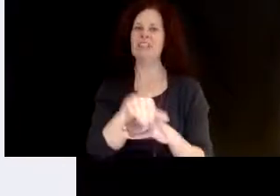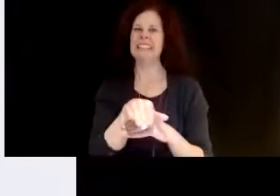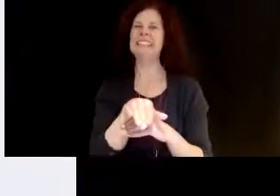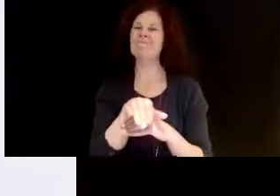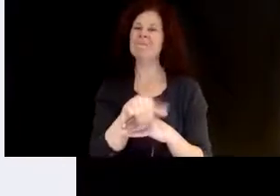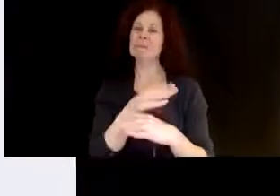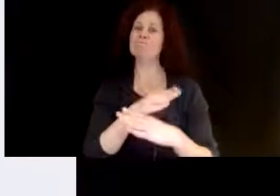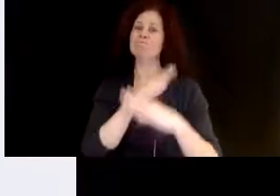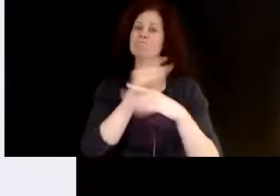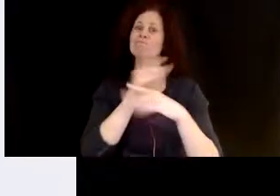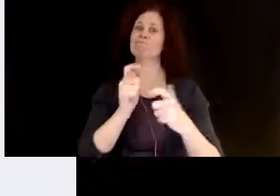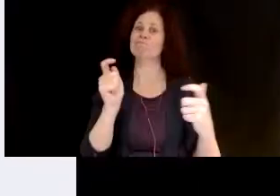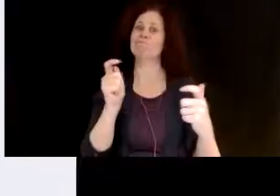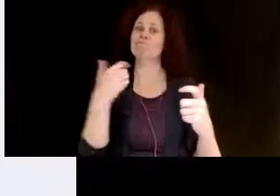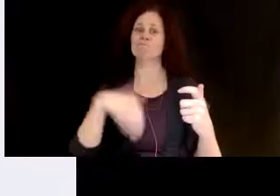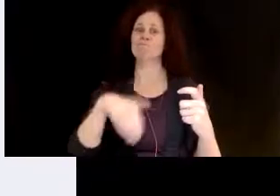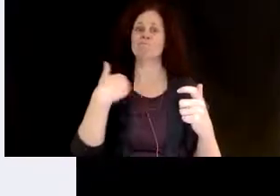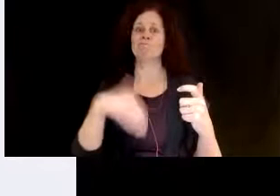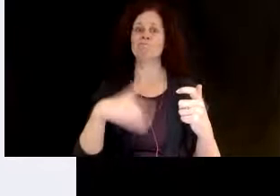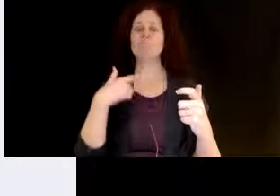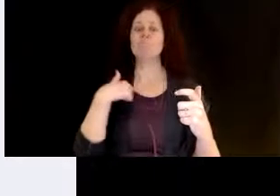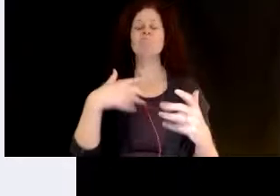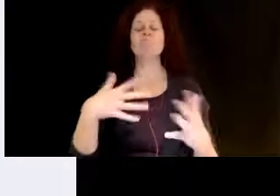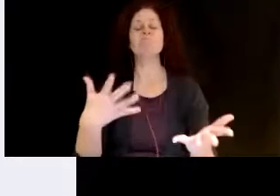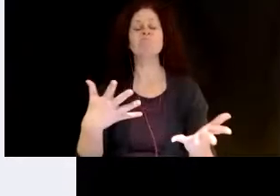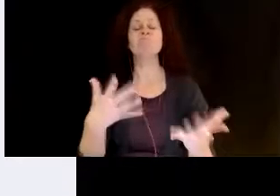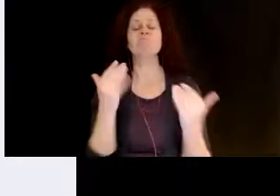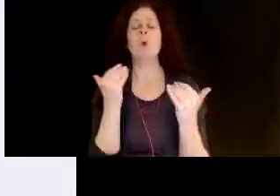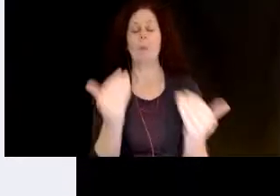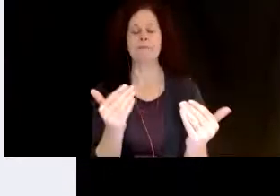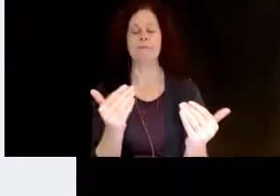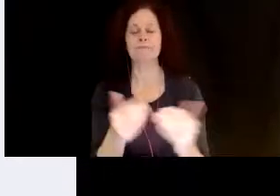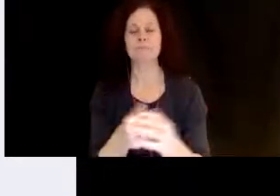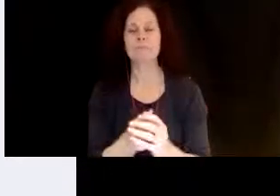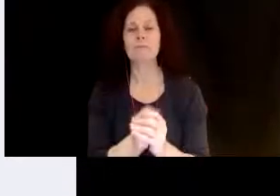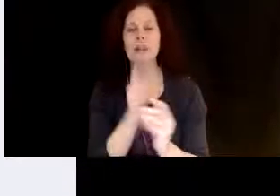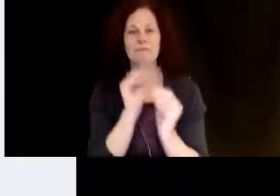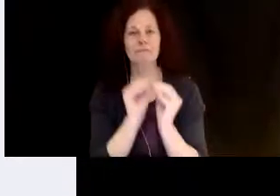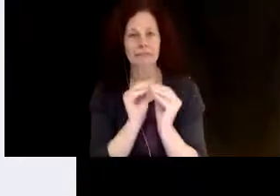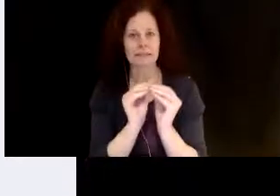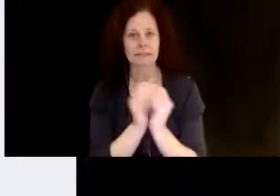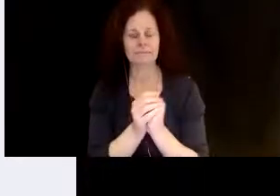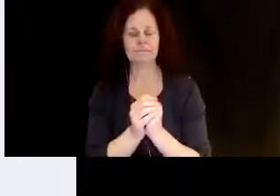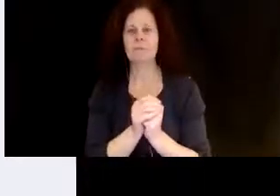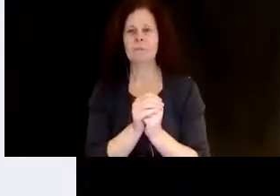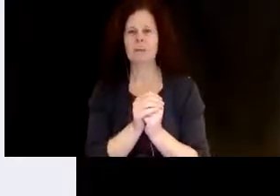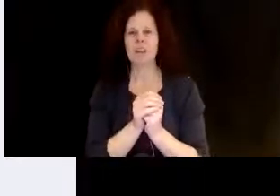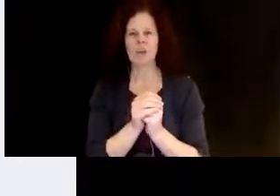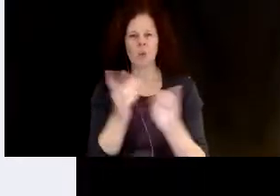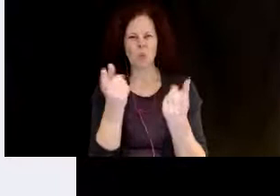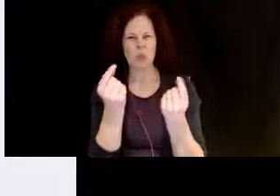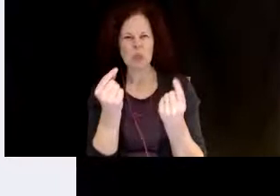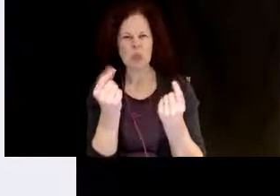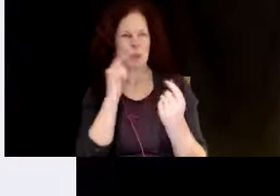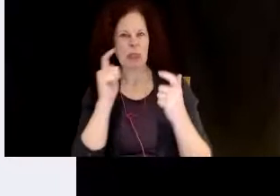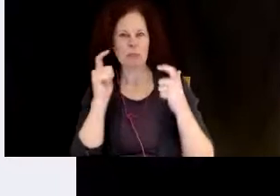lessons from these communities, such as not eating the apple all in one bite, which seems obvious, but is important to